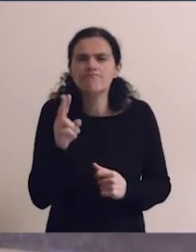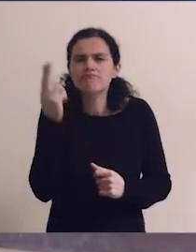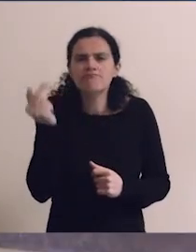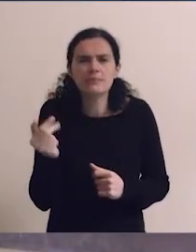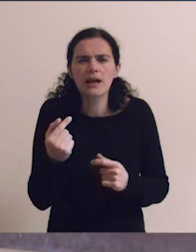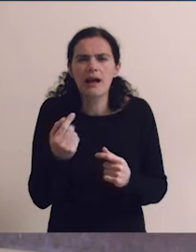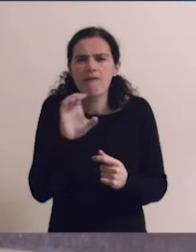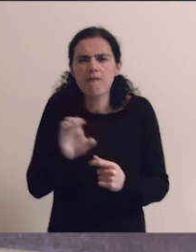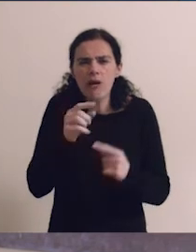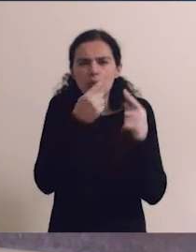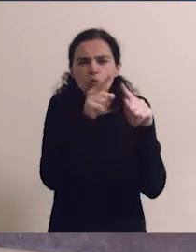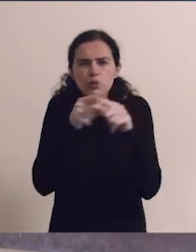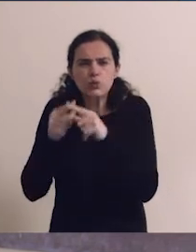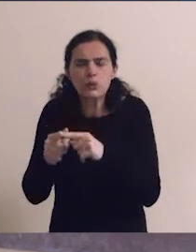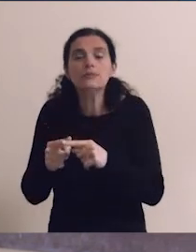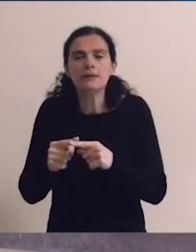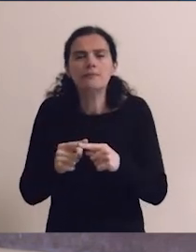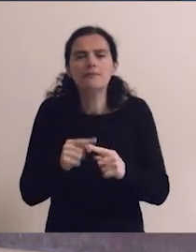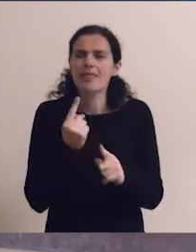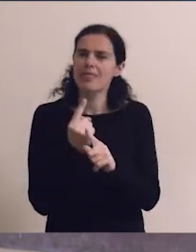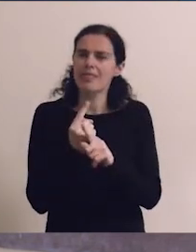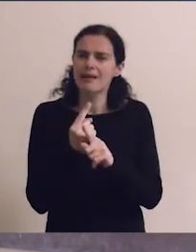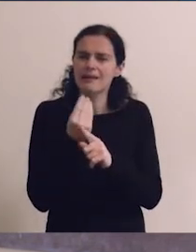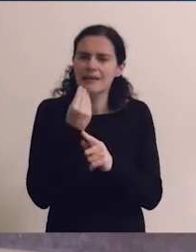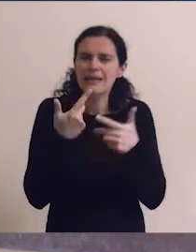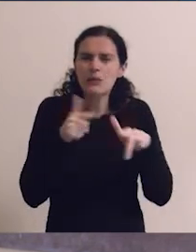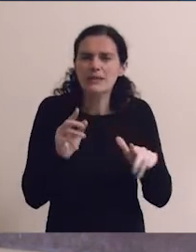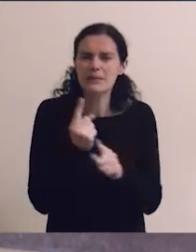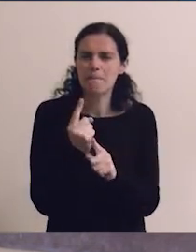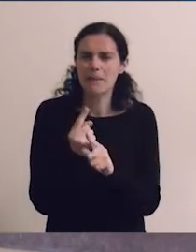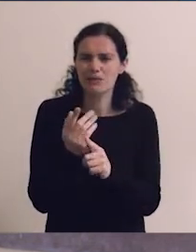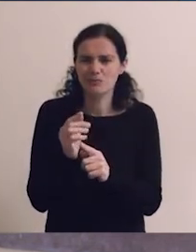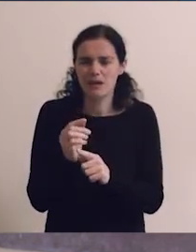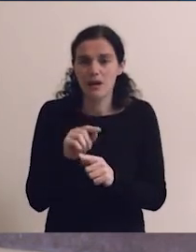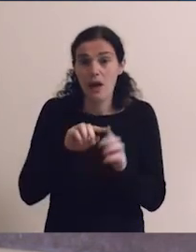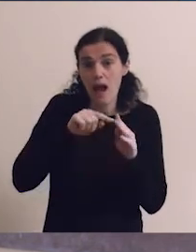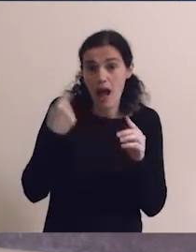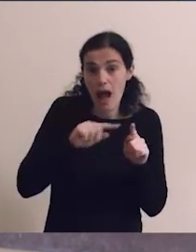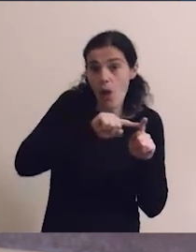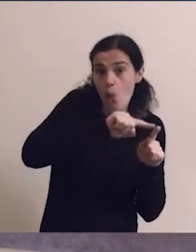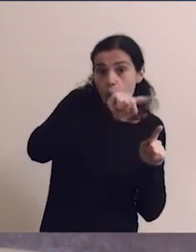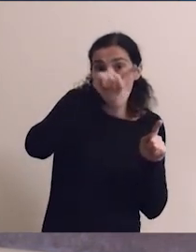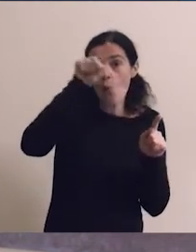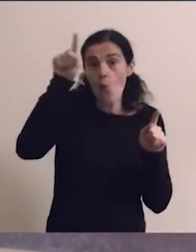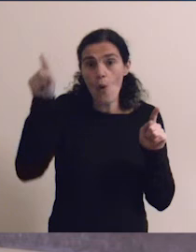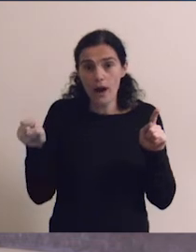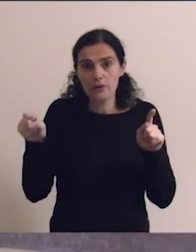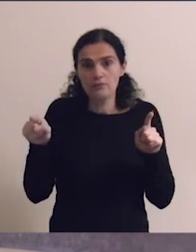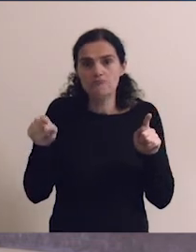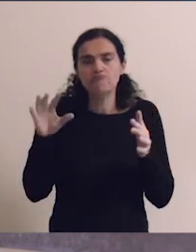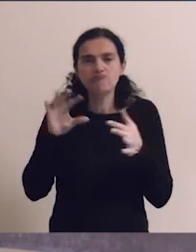the painting taking many, many different shapes, but still within a language. The arc